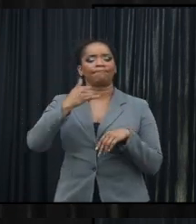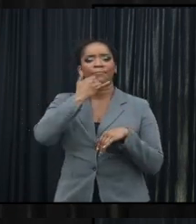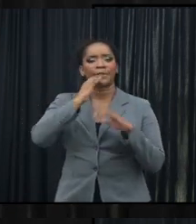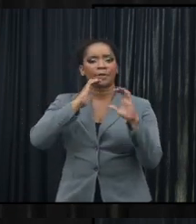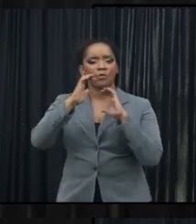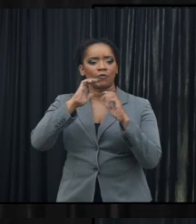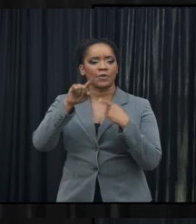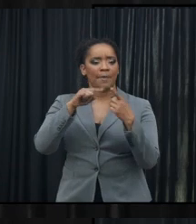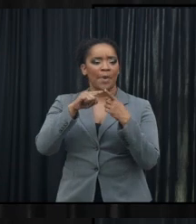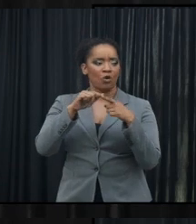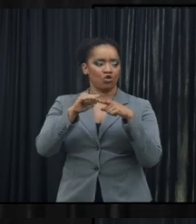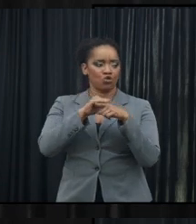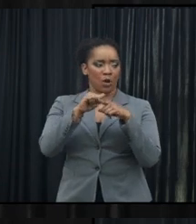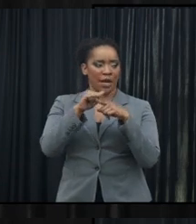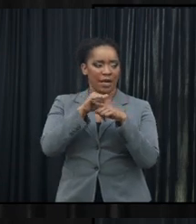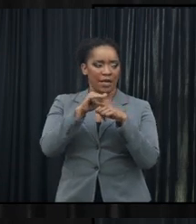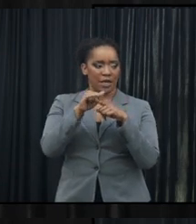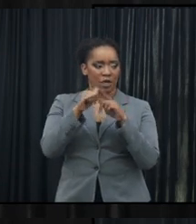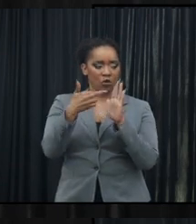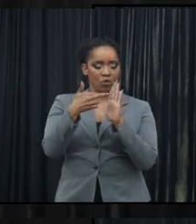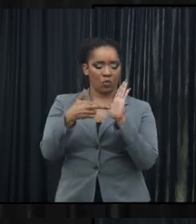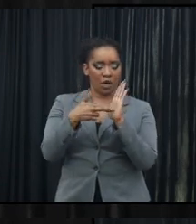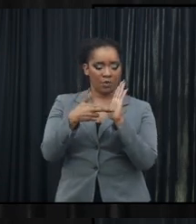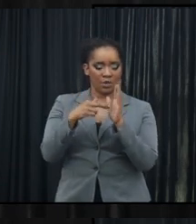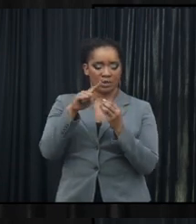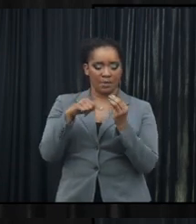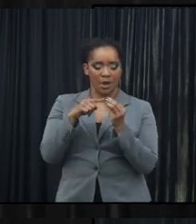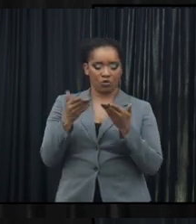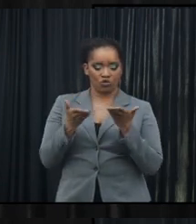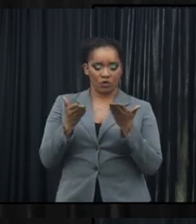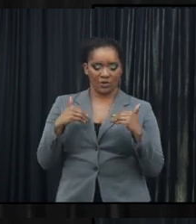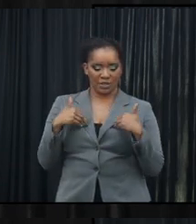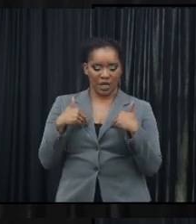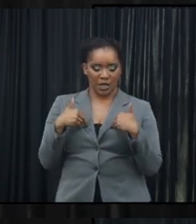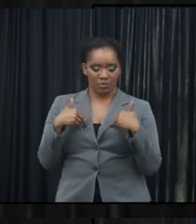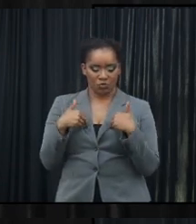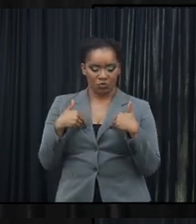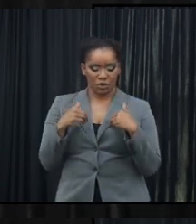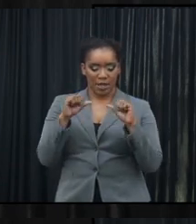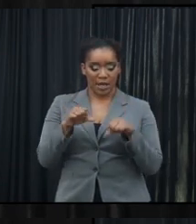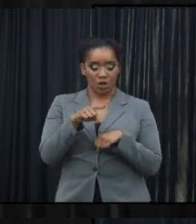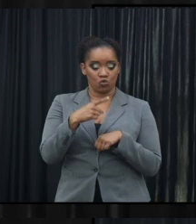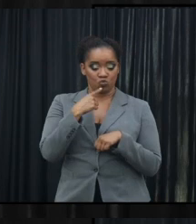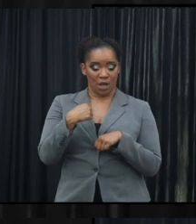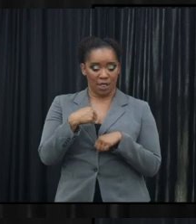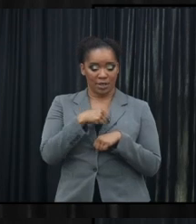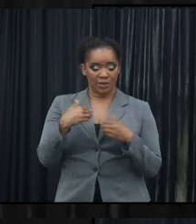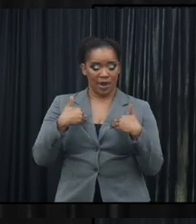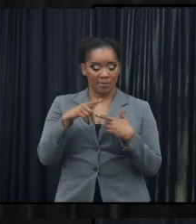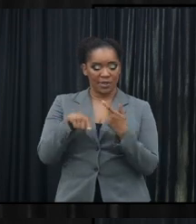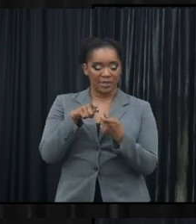training requirements for service animals, and we're just talking about service animals here. Can you tell us if there are specific